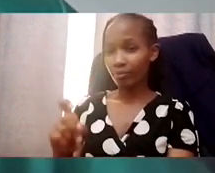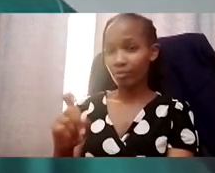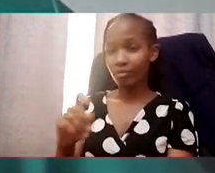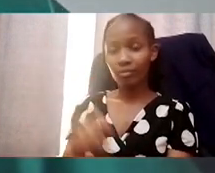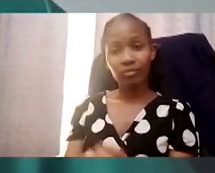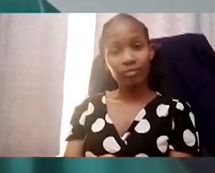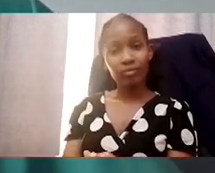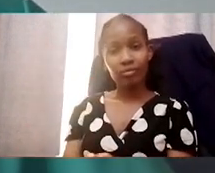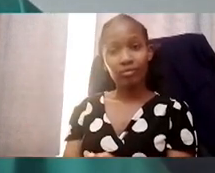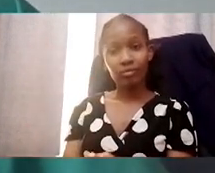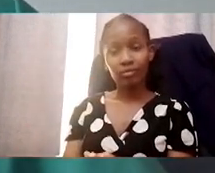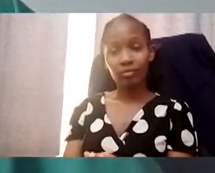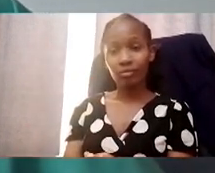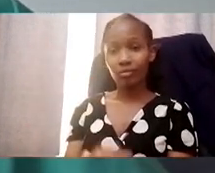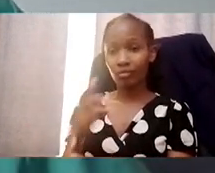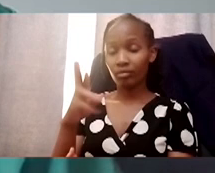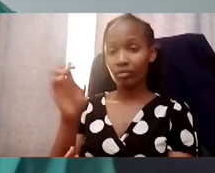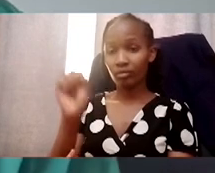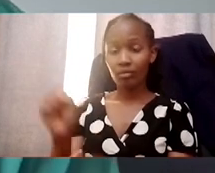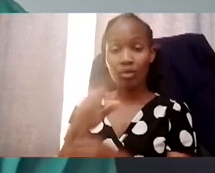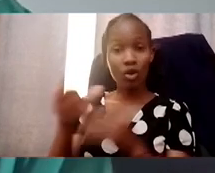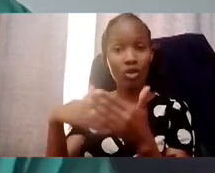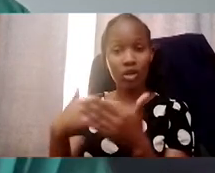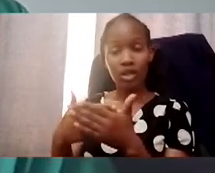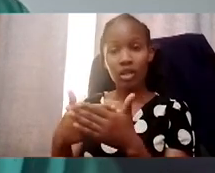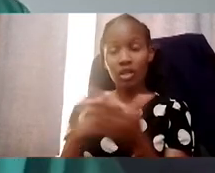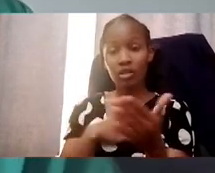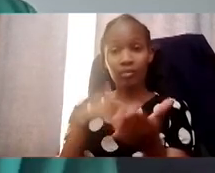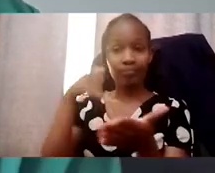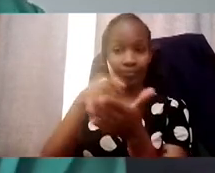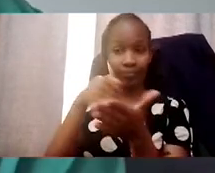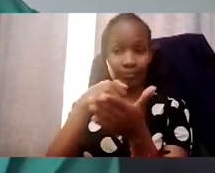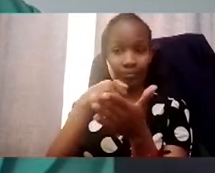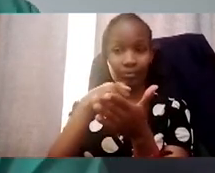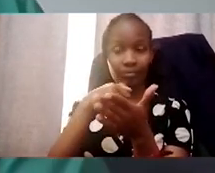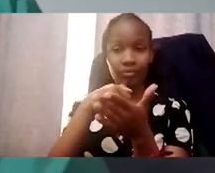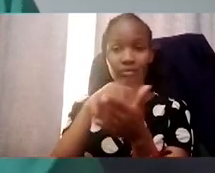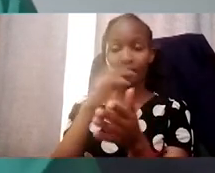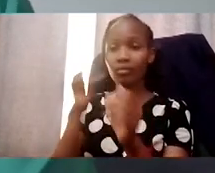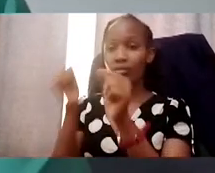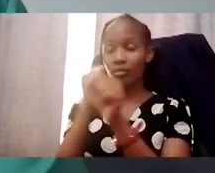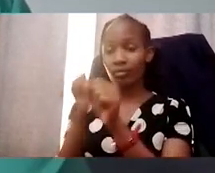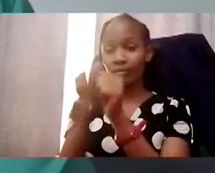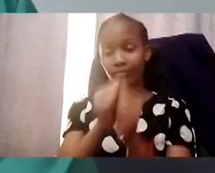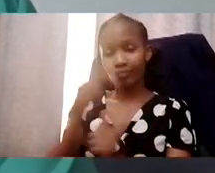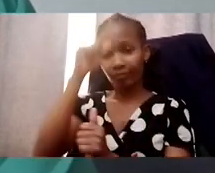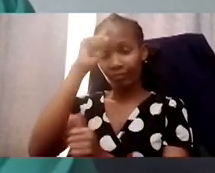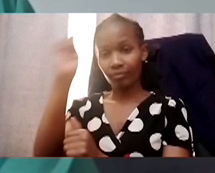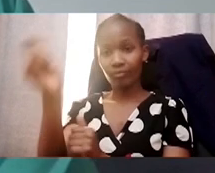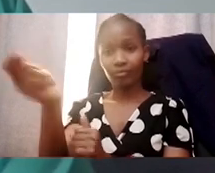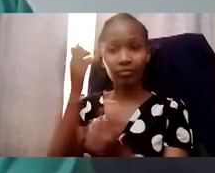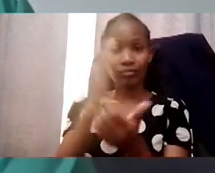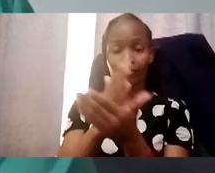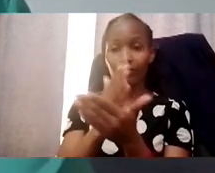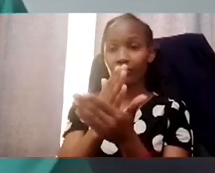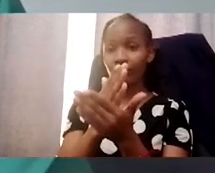Absolutely, Chris. I mean, all our initiatives are hand in hand with the government of Kenya. In fact, camp management is run